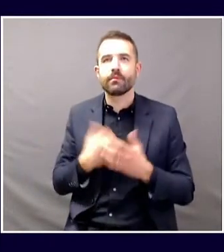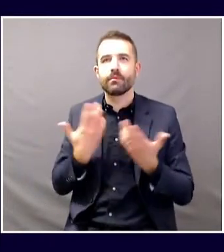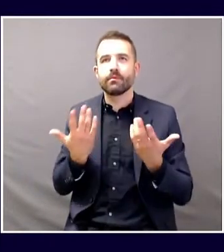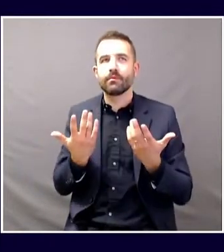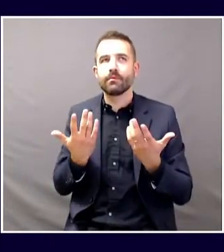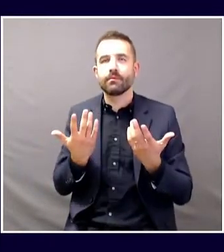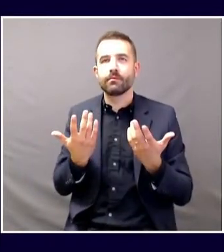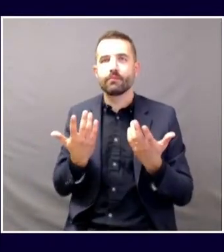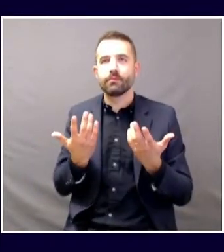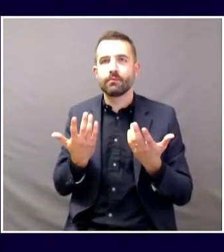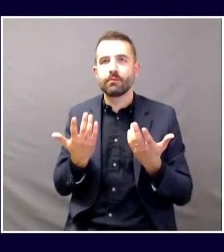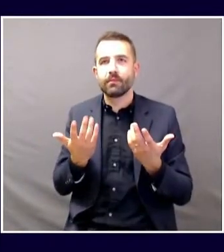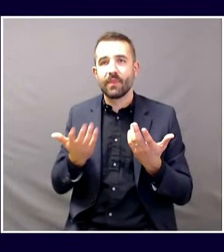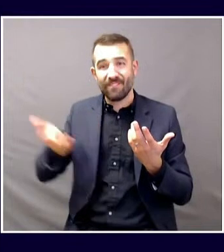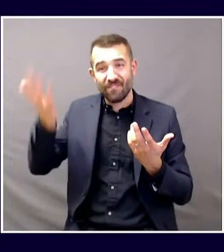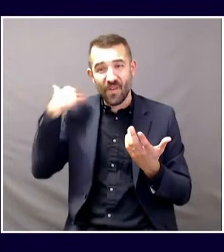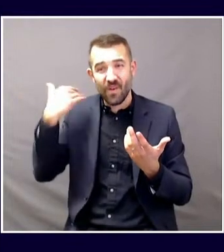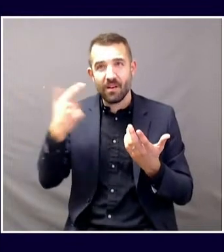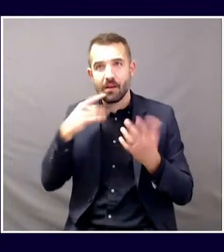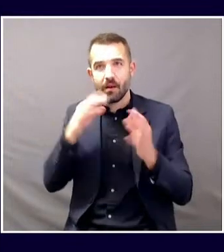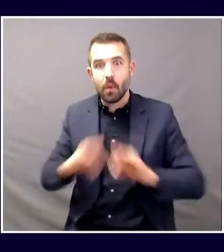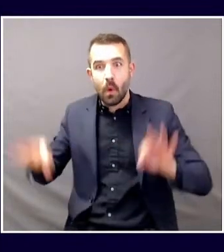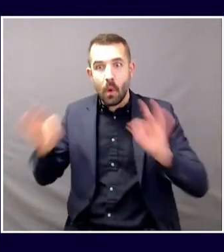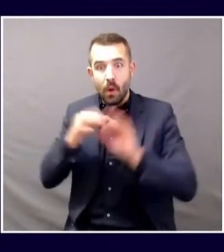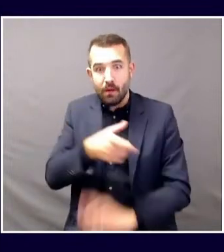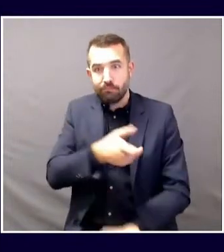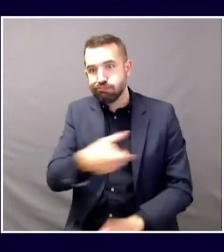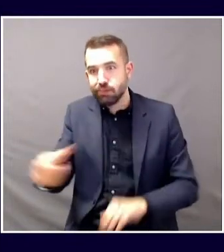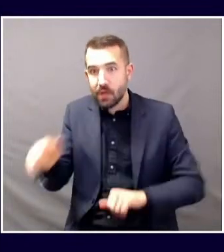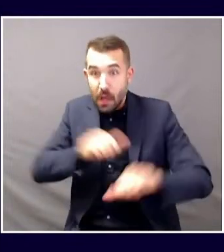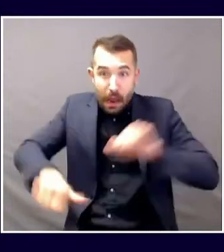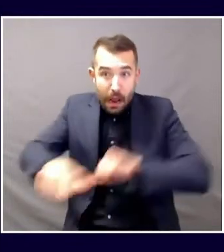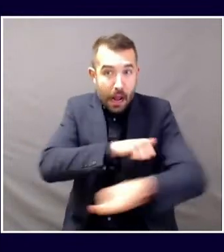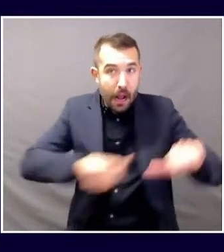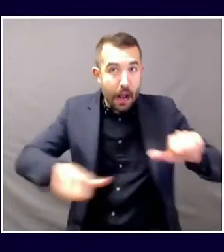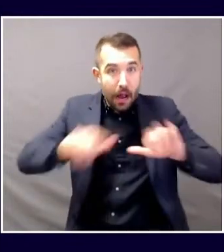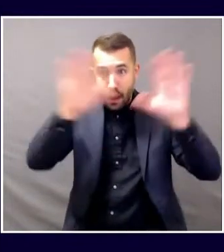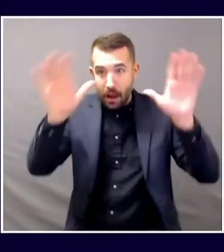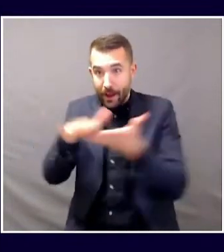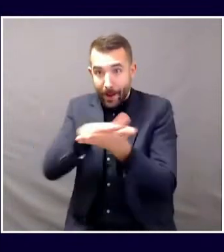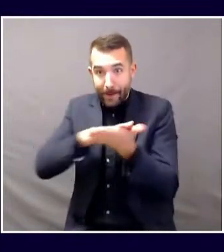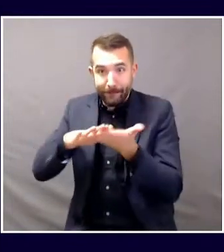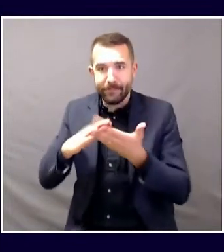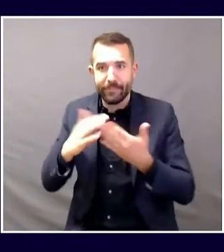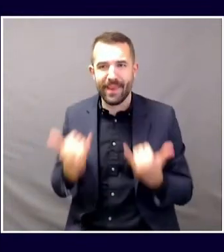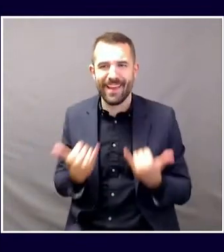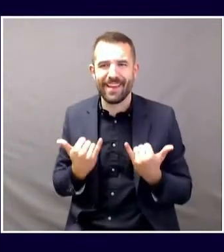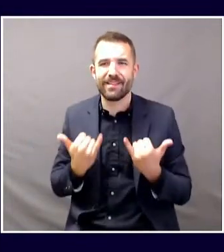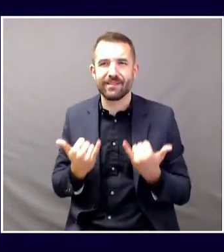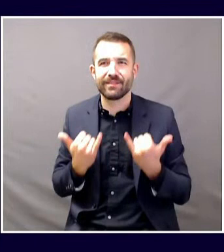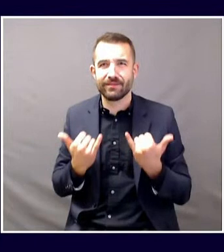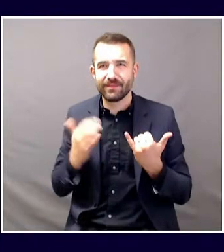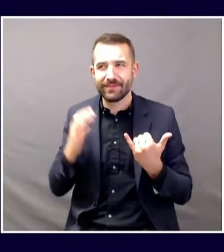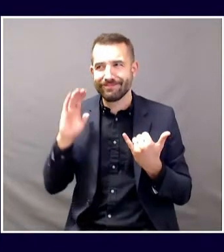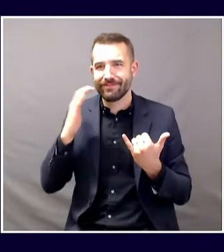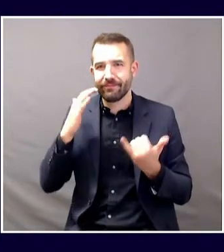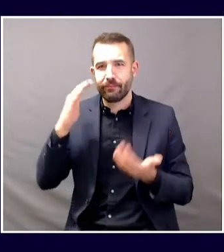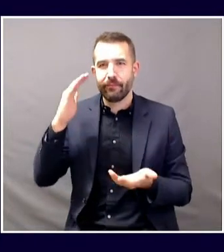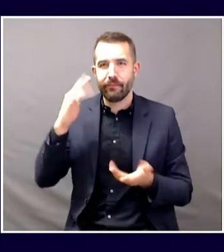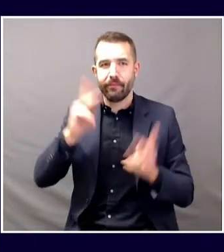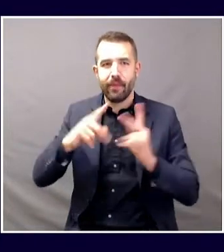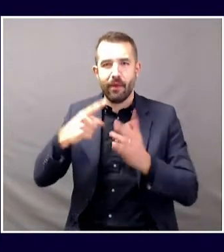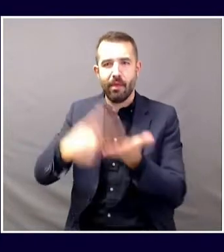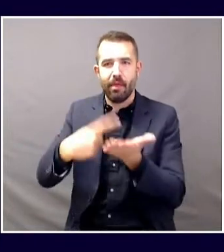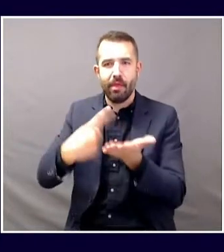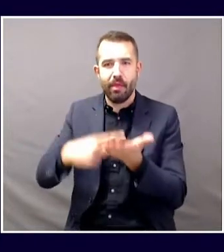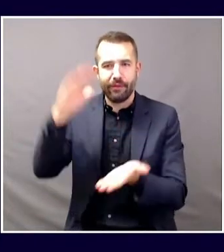touch surfaces to some degree. And what would, I'm sorry about that. They're putting plexiglass in our newsroom.